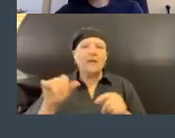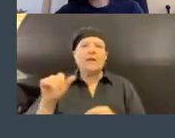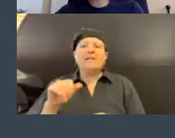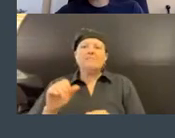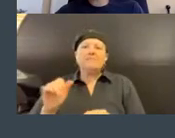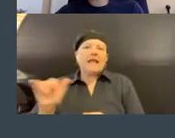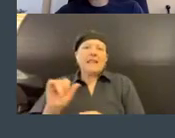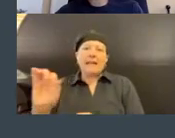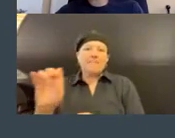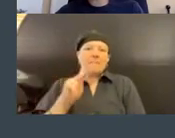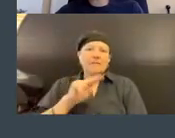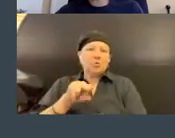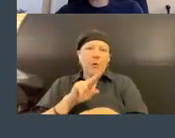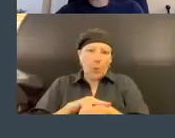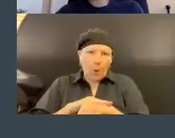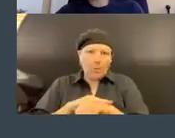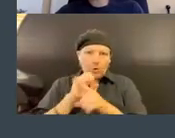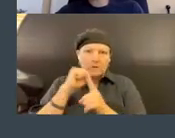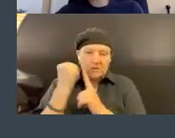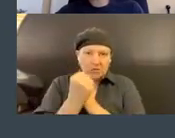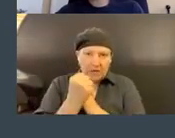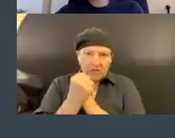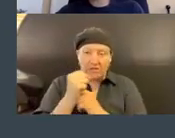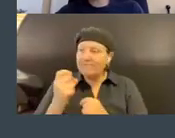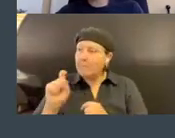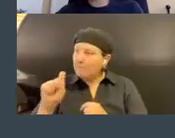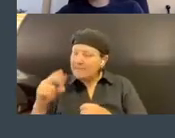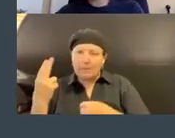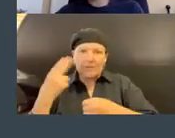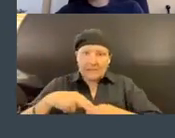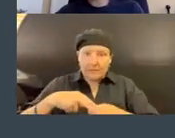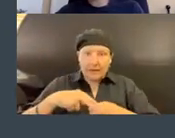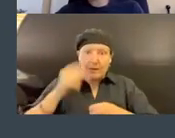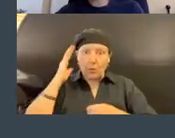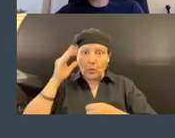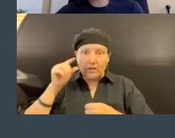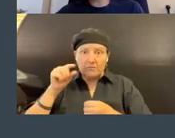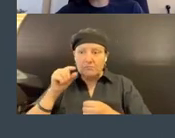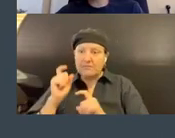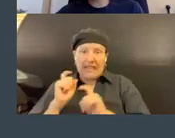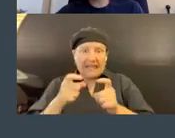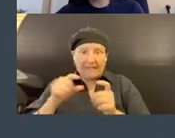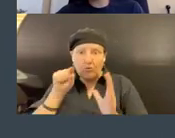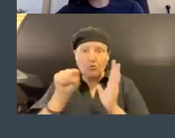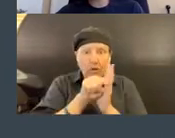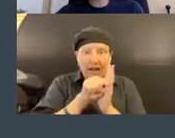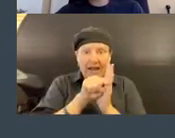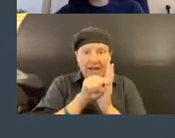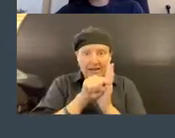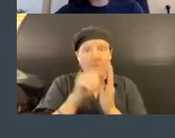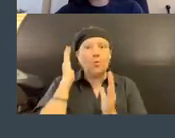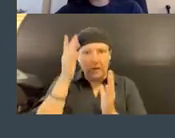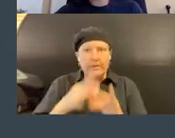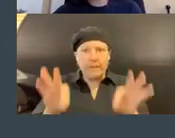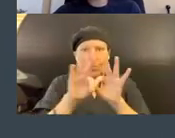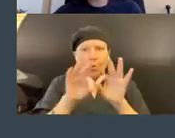their work, and that is going to be how they're going to get their grade and then matriculate grade levels. So grades will matter. And